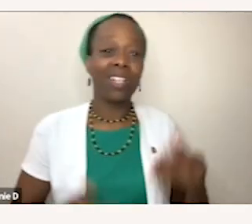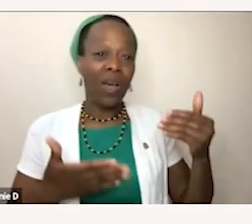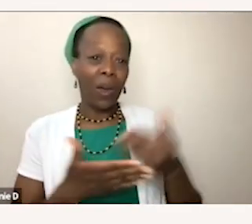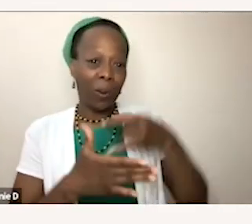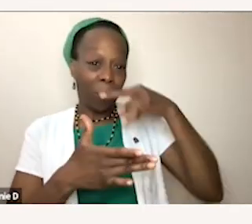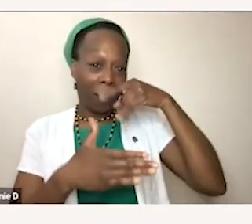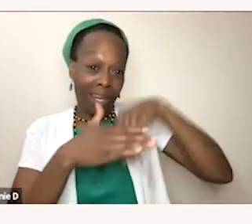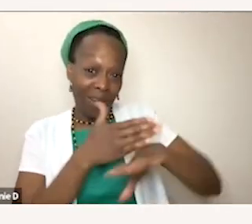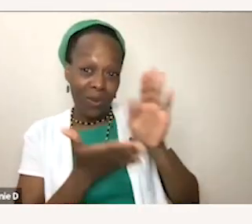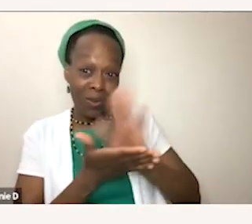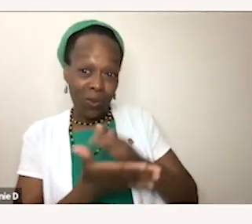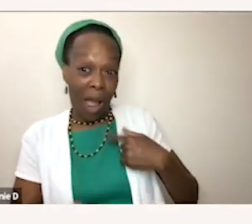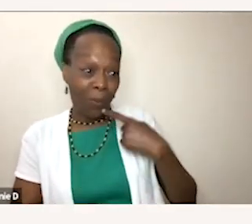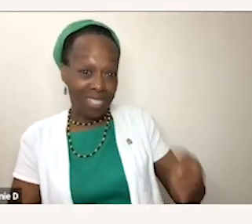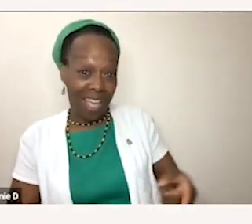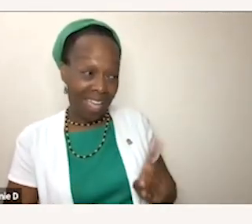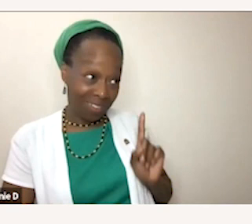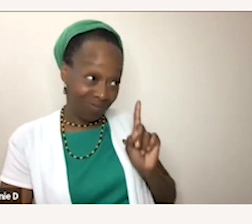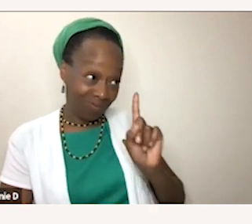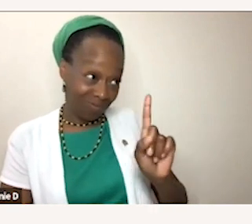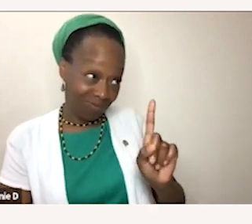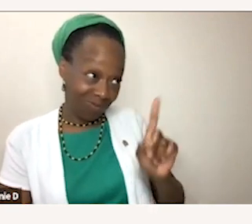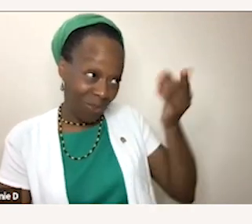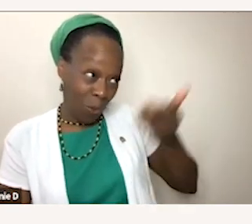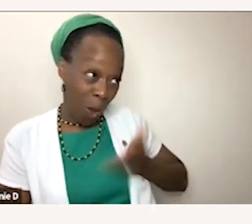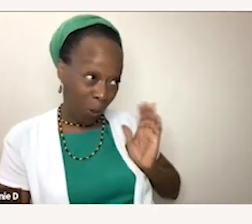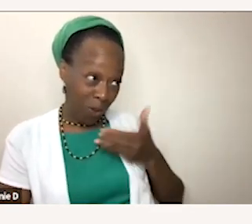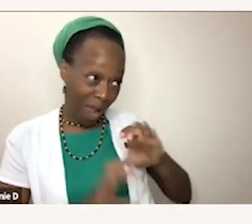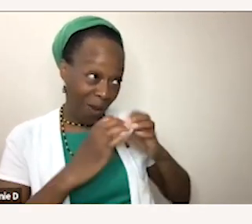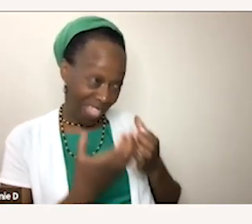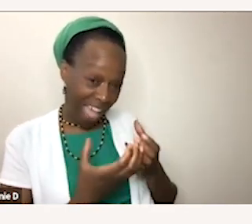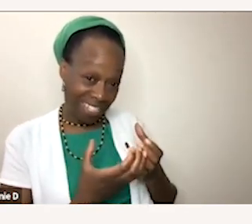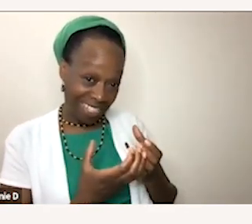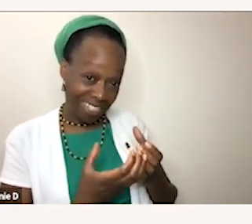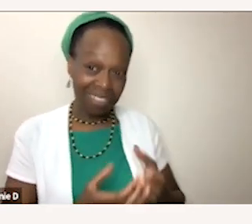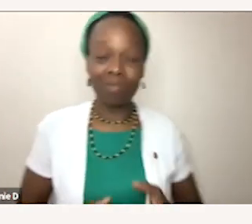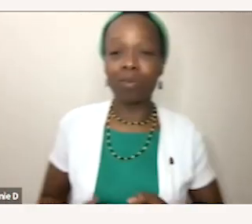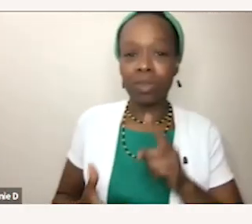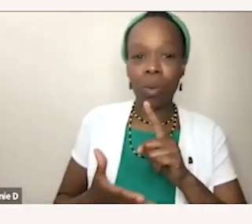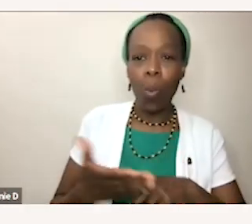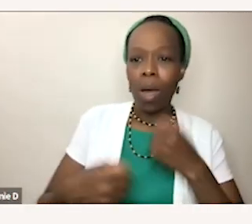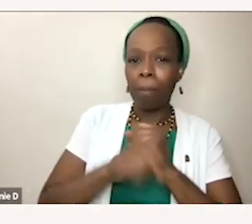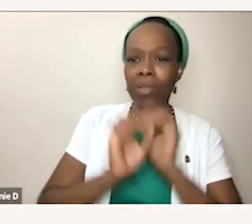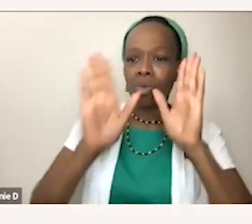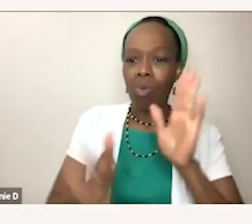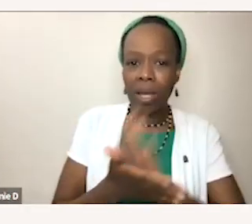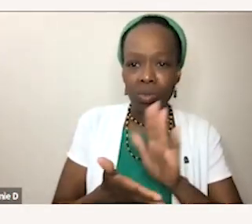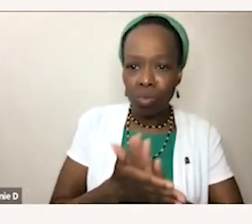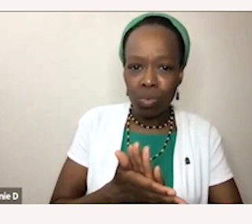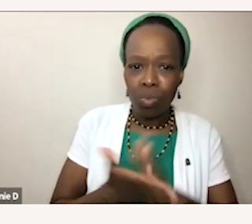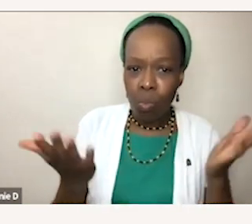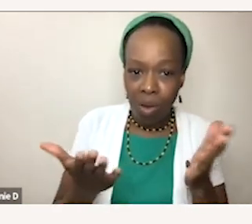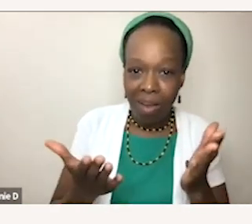school, I would say, welcome to the class. What makes a great school is